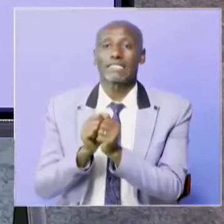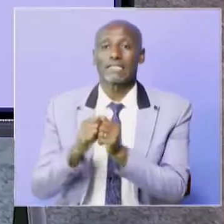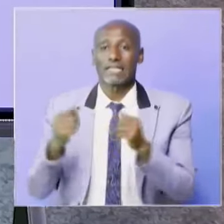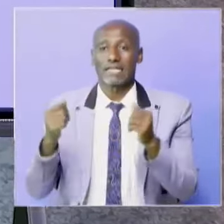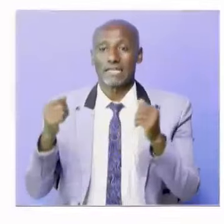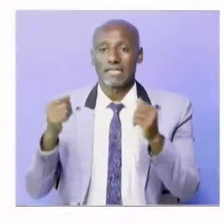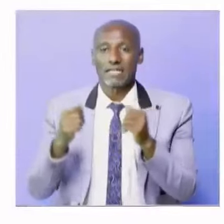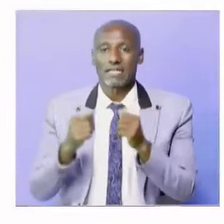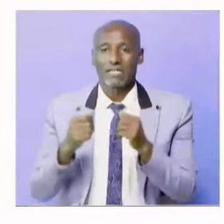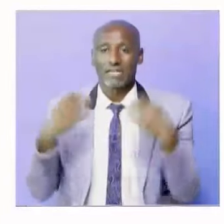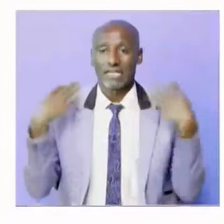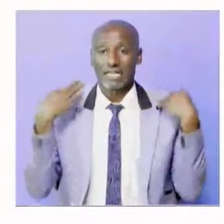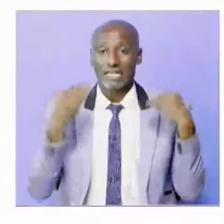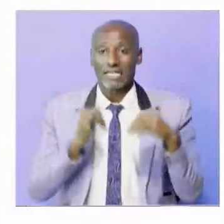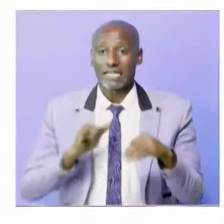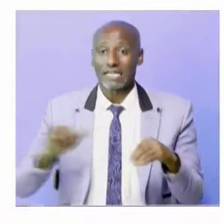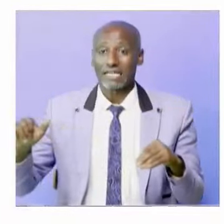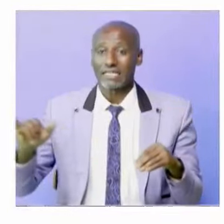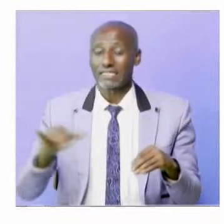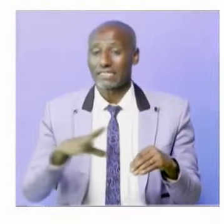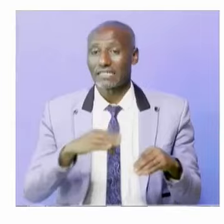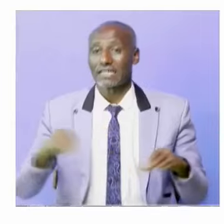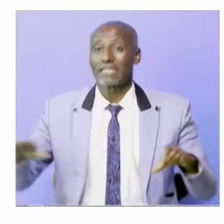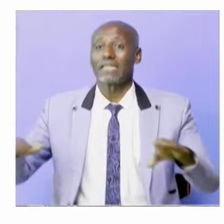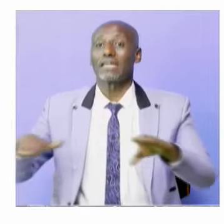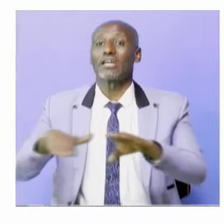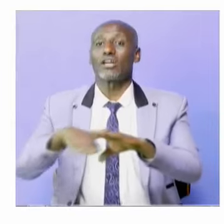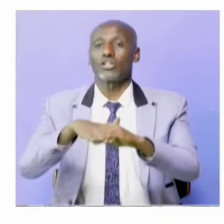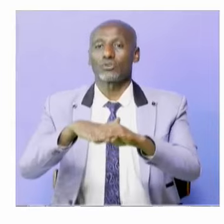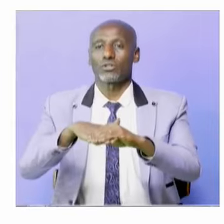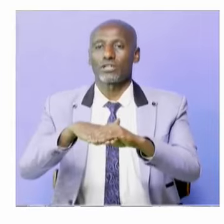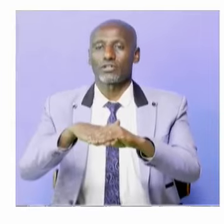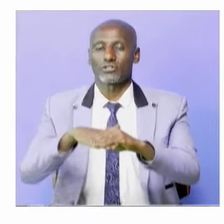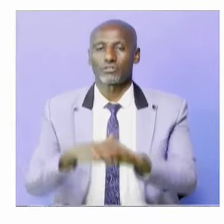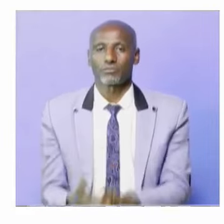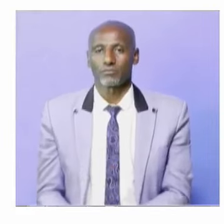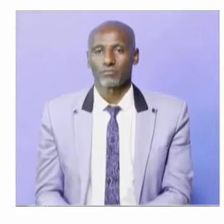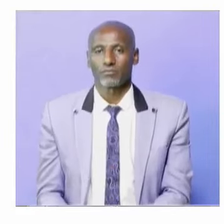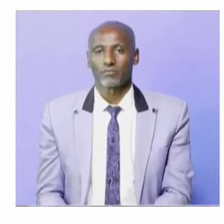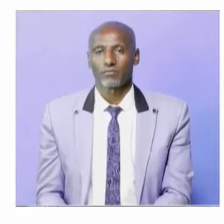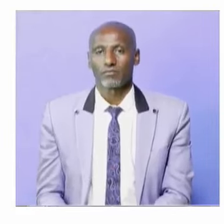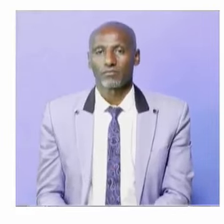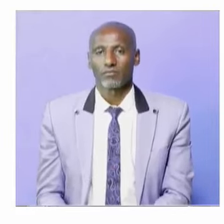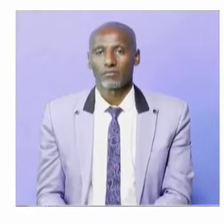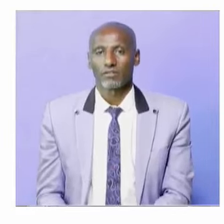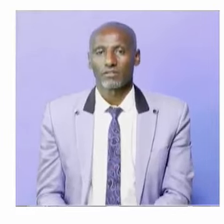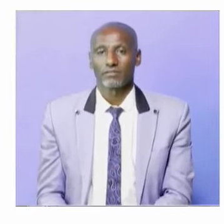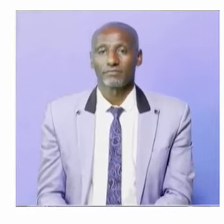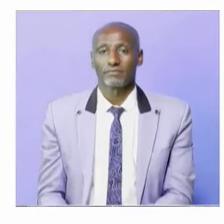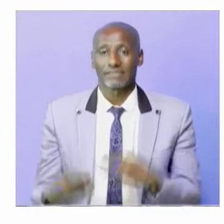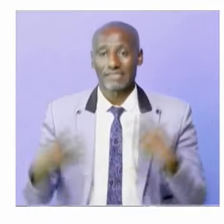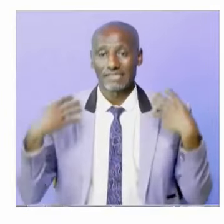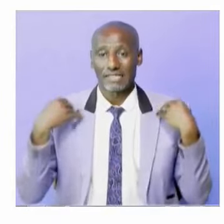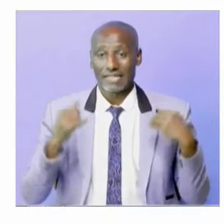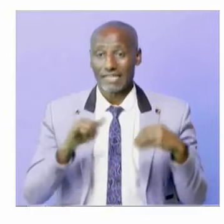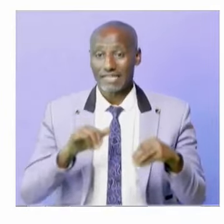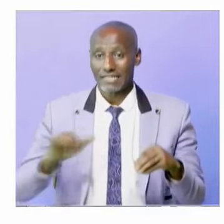okay? So look, our today's lesson is just about